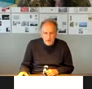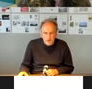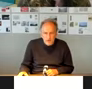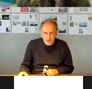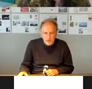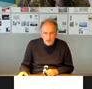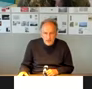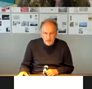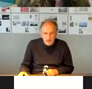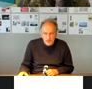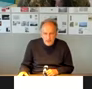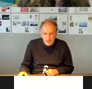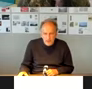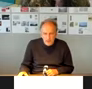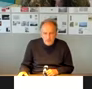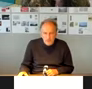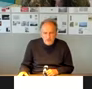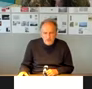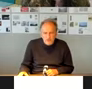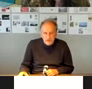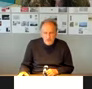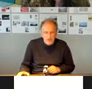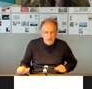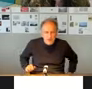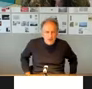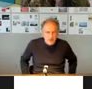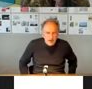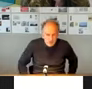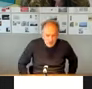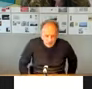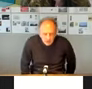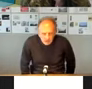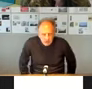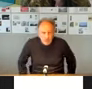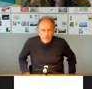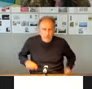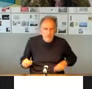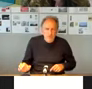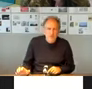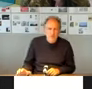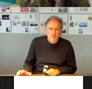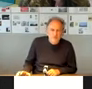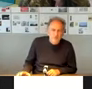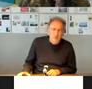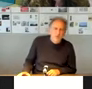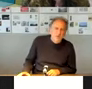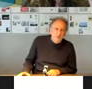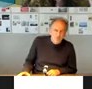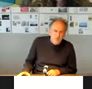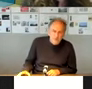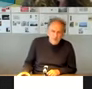this is part of the building. You see to scale the two children who are looking at the street.